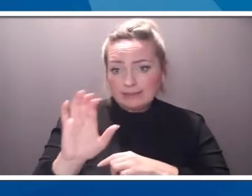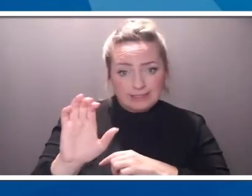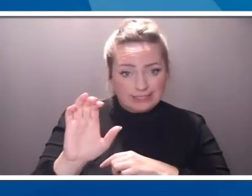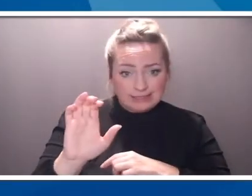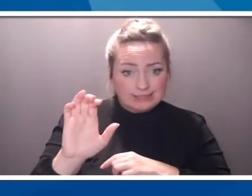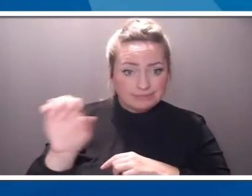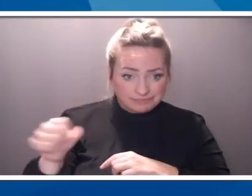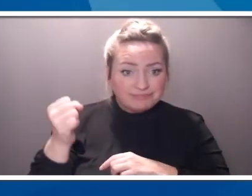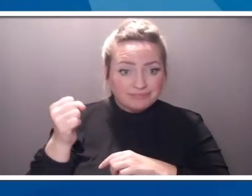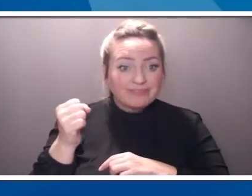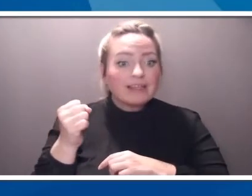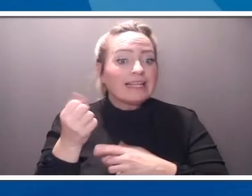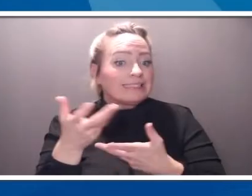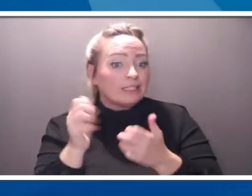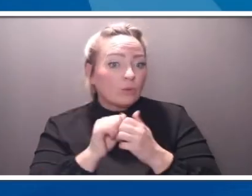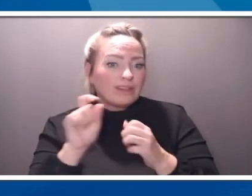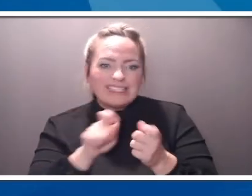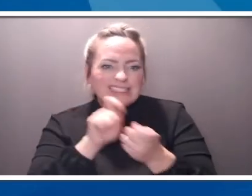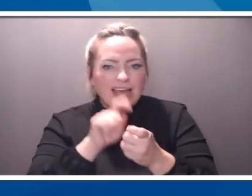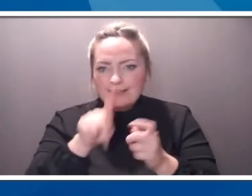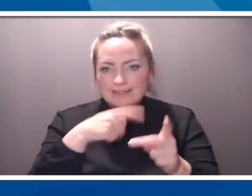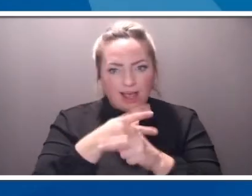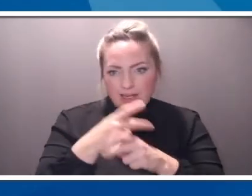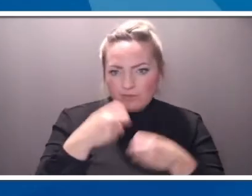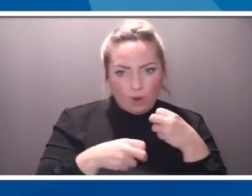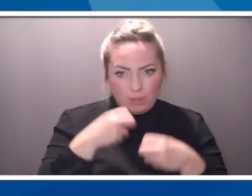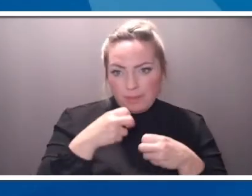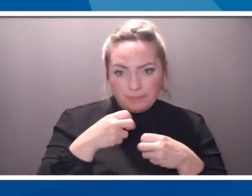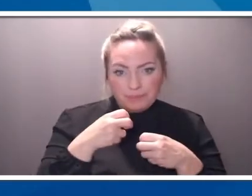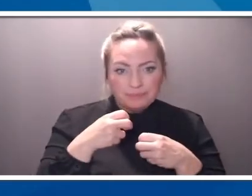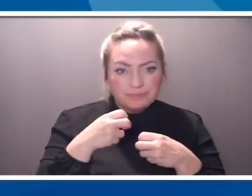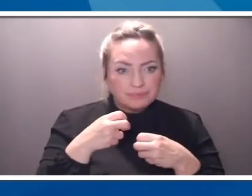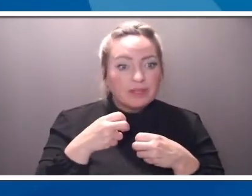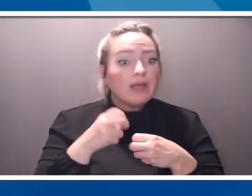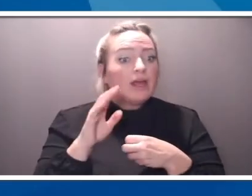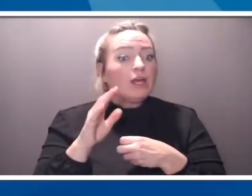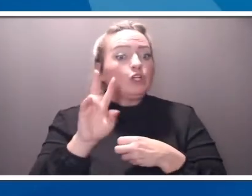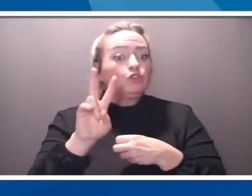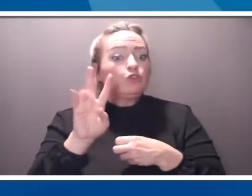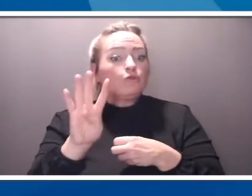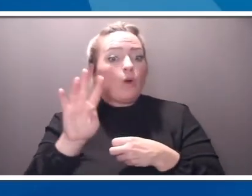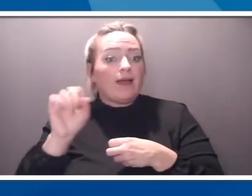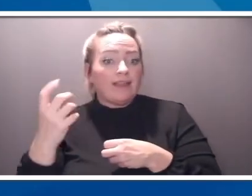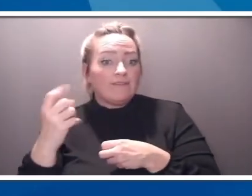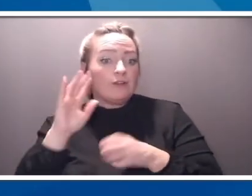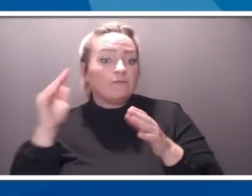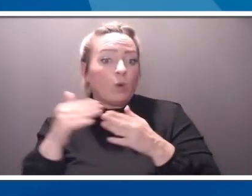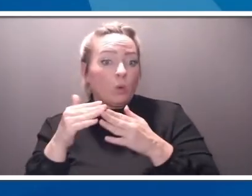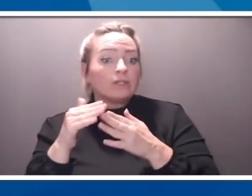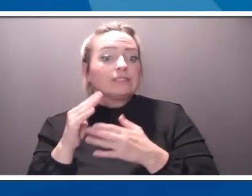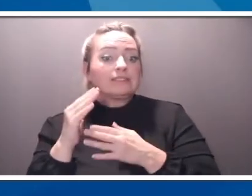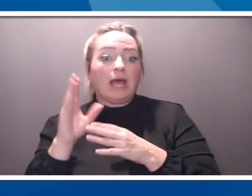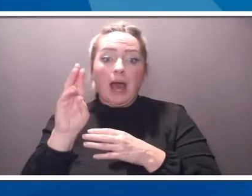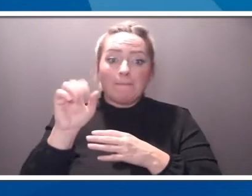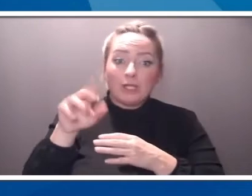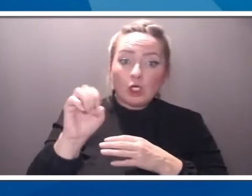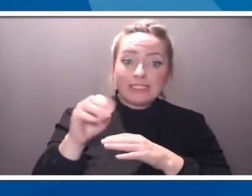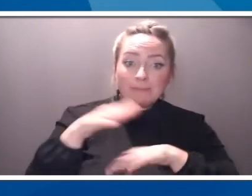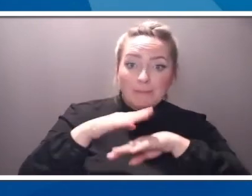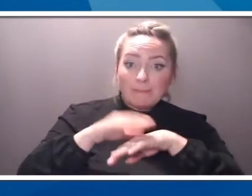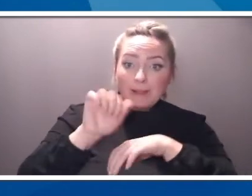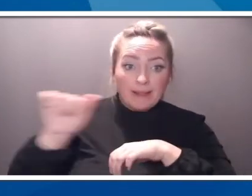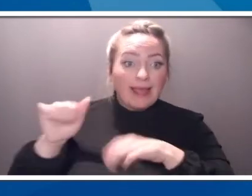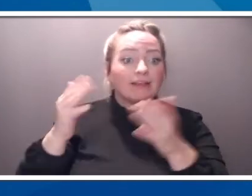to have very specific SCs that deal exactly with this sort of problem. There were going to be 2.4.11 focus